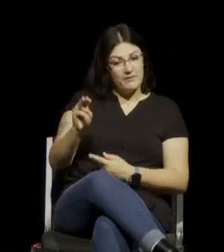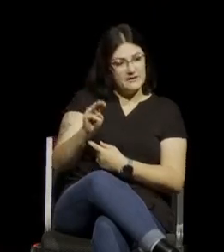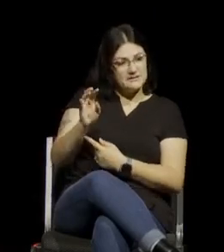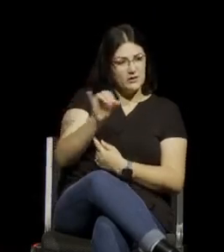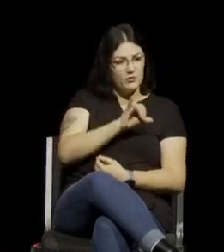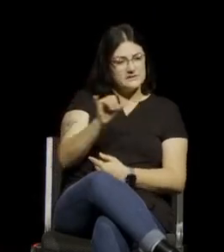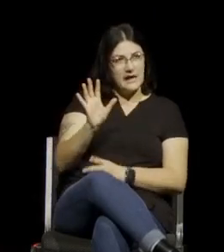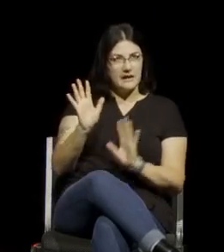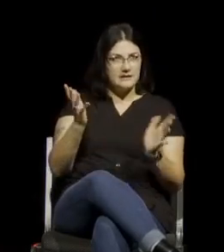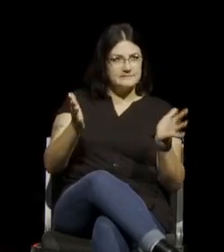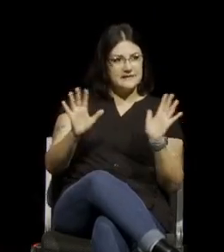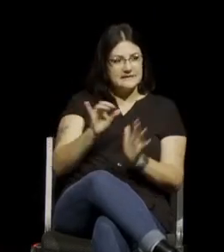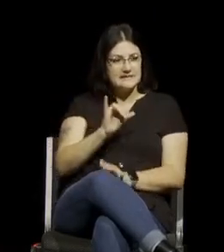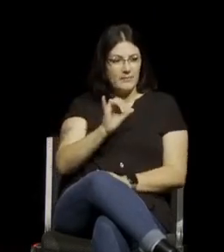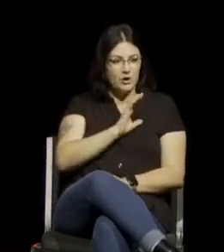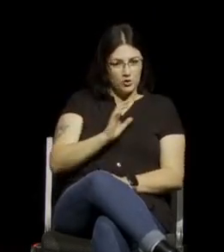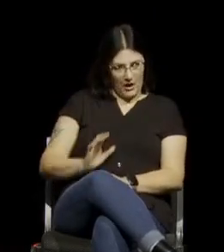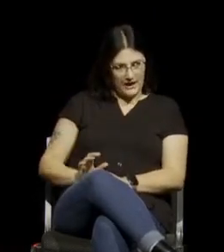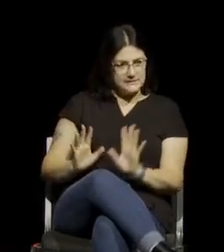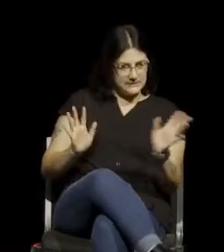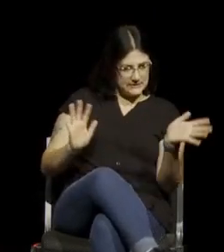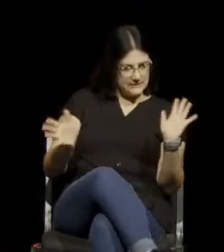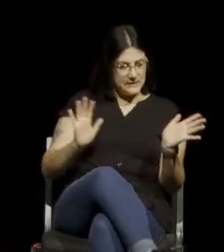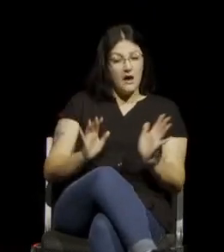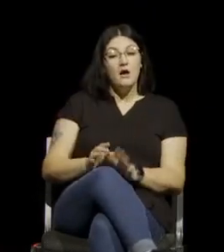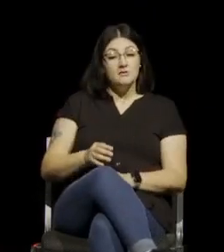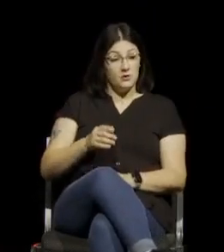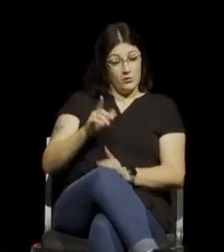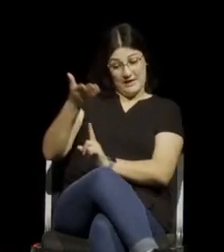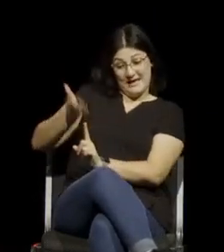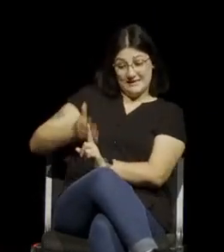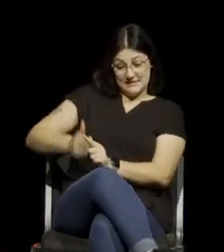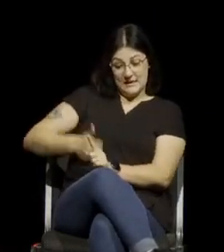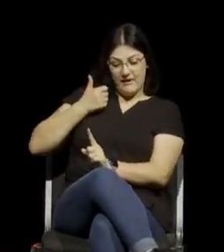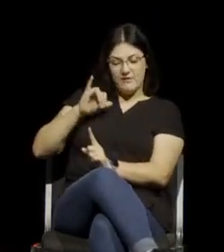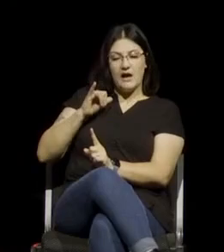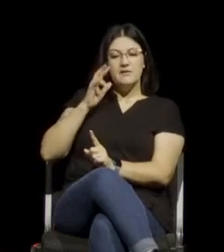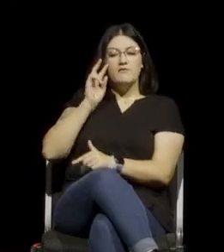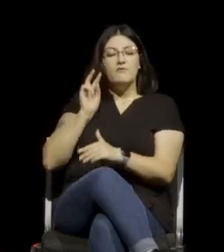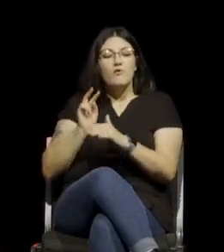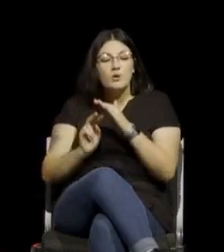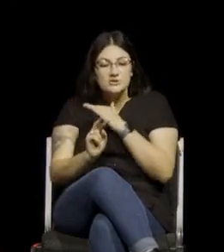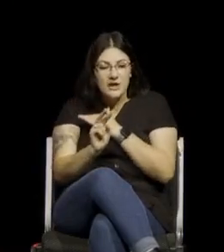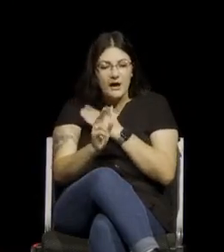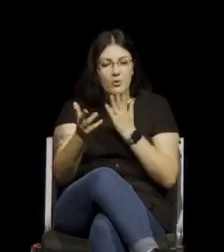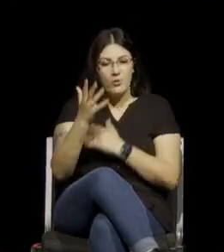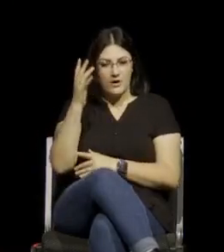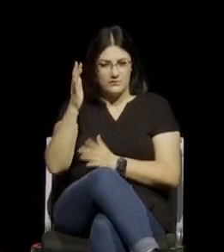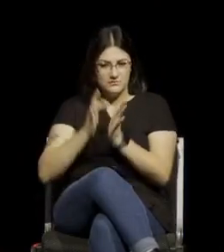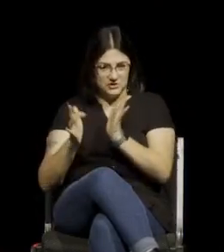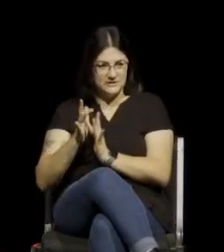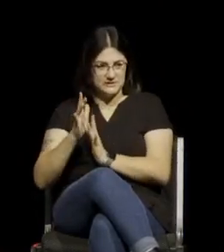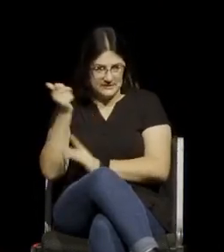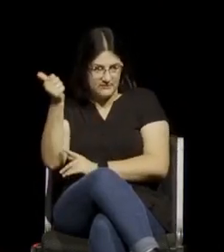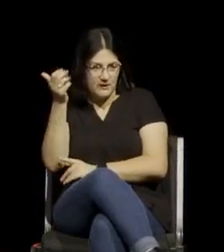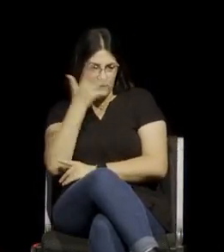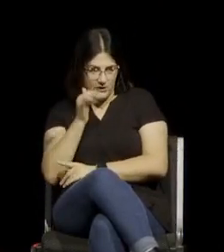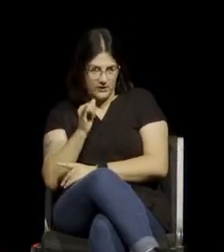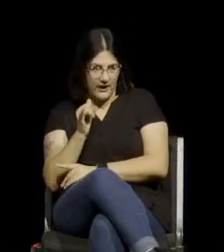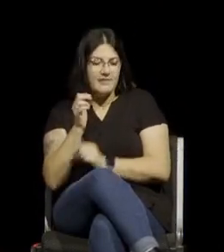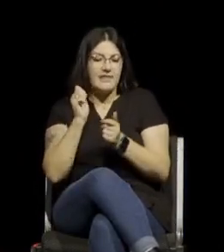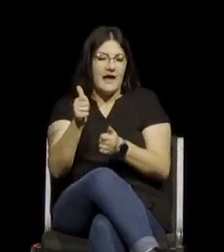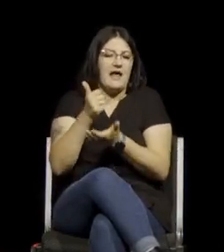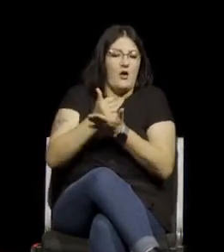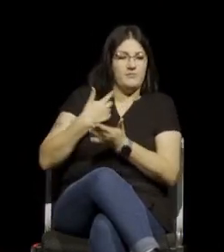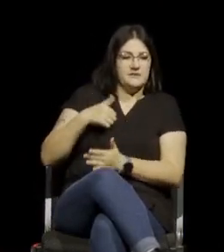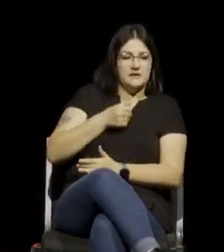like a Christ-like figure. One that would kind of foreshadow what Christ would be like. And that would kind of help us to be able to see what Christ is,